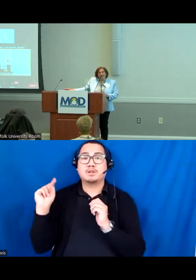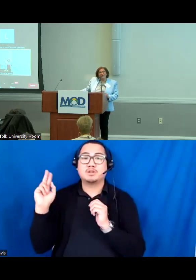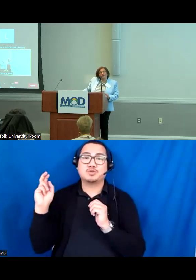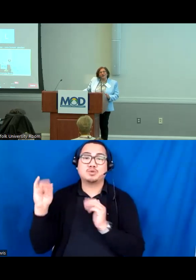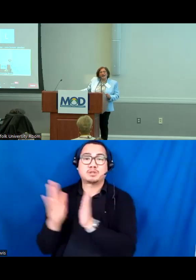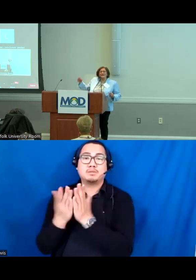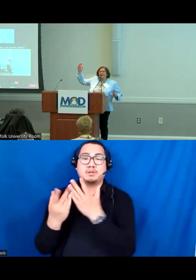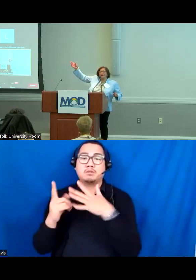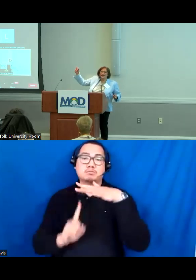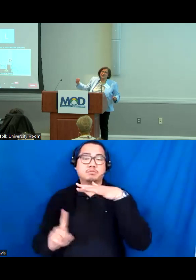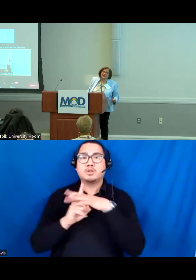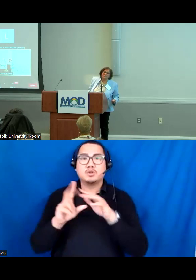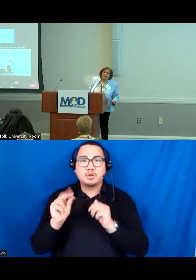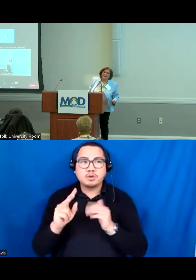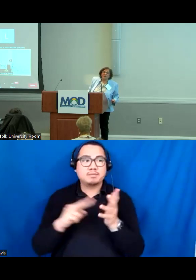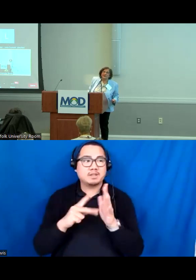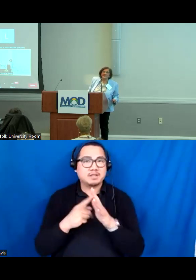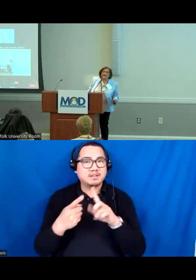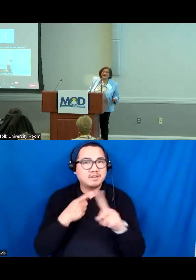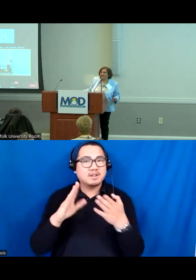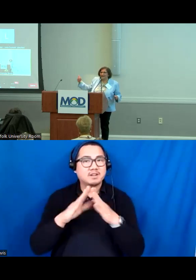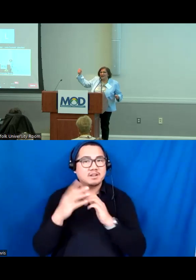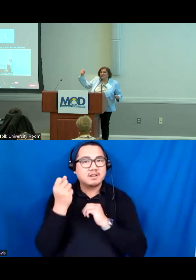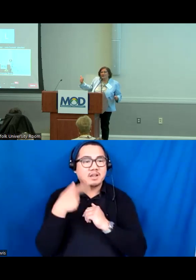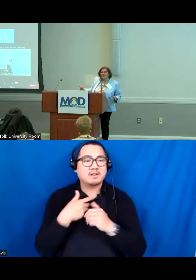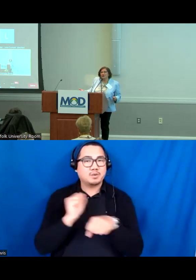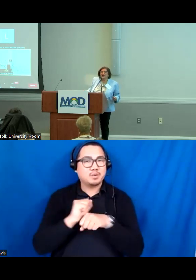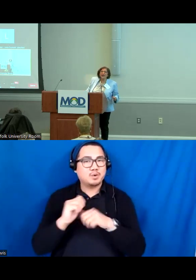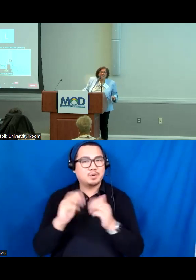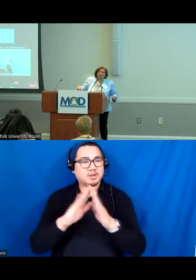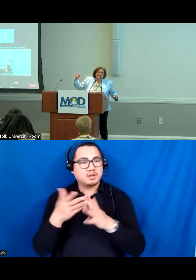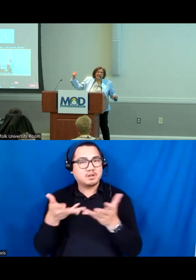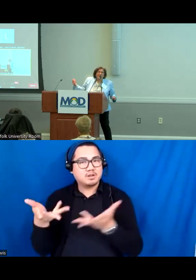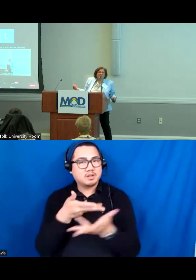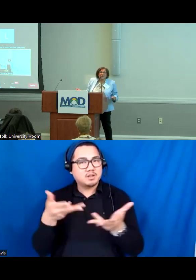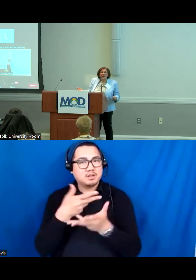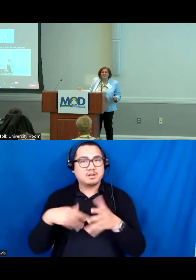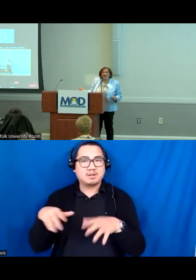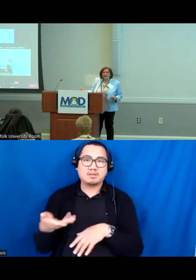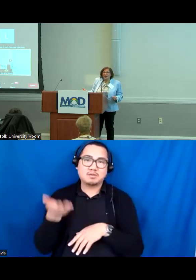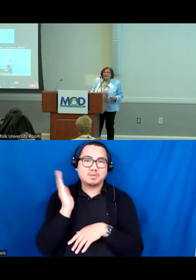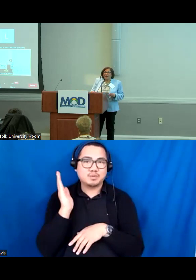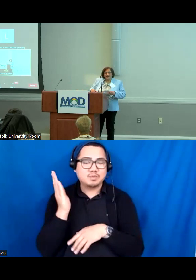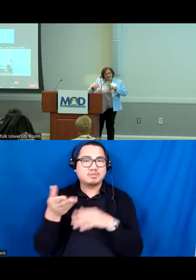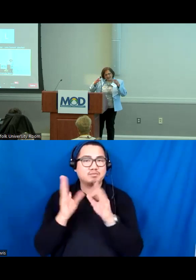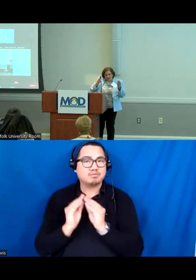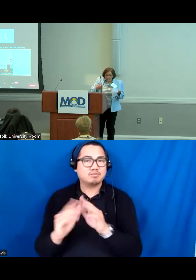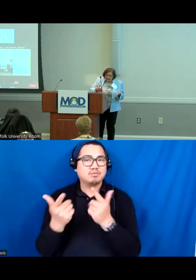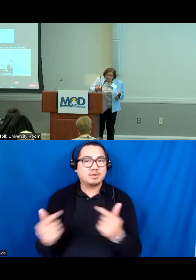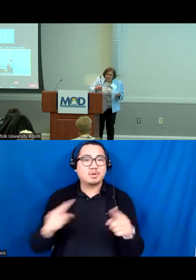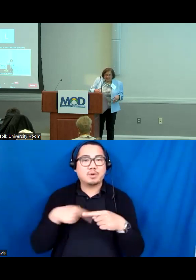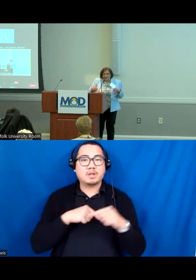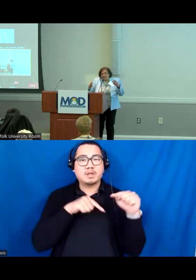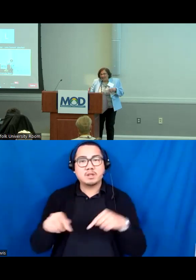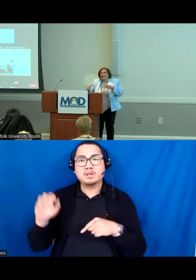the community. I was out there doing community lawyering seminar, like the film showed. Every time I went to talk about SSI,